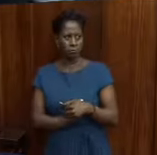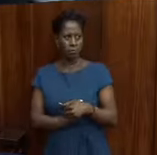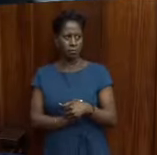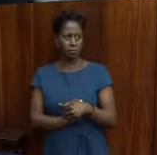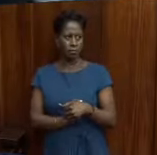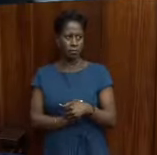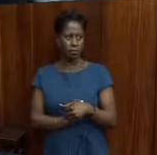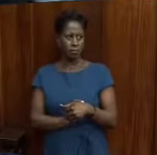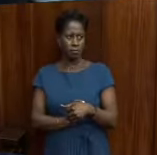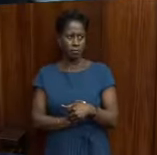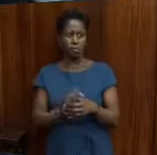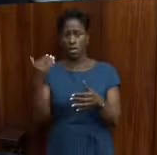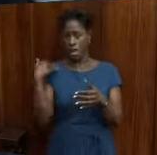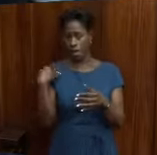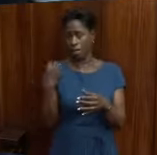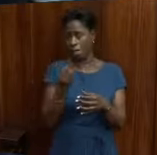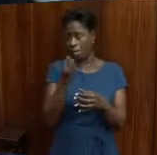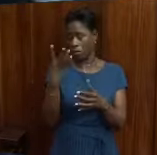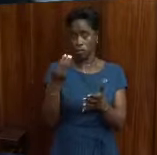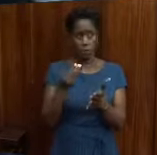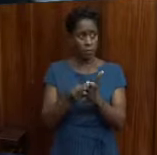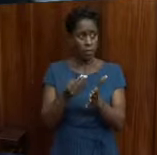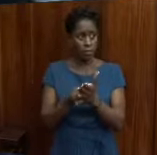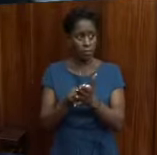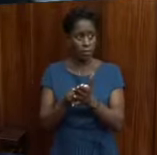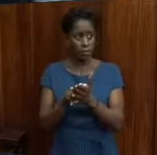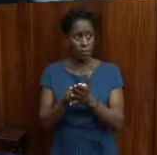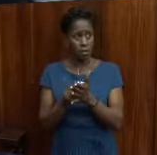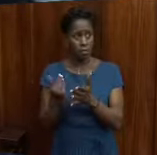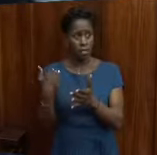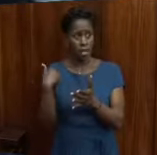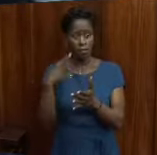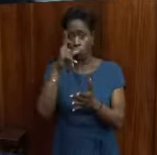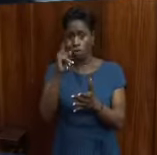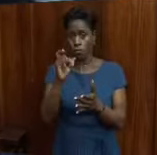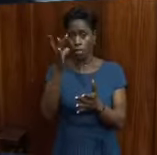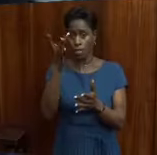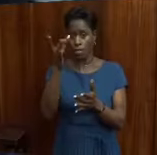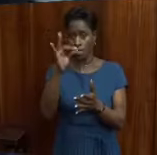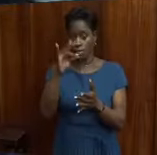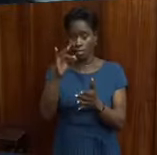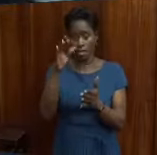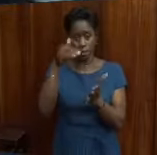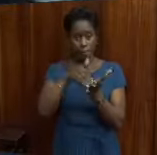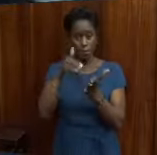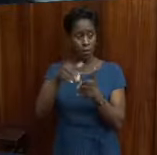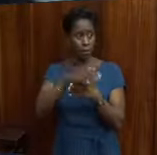investment program was estimated at US 118 million in capital costs and US